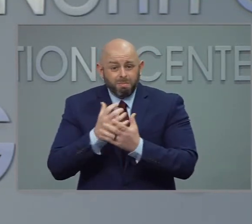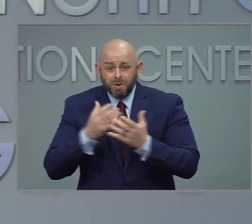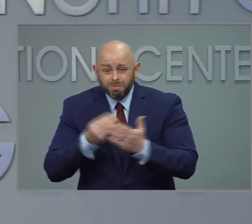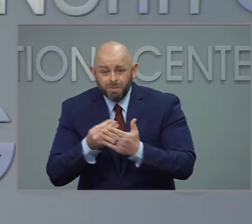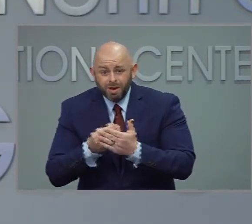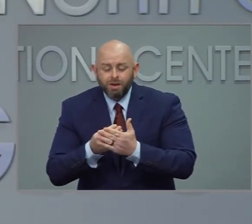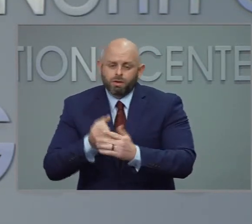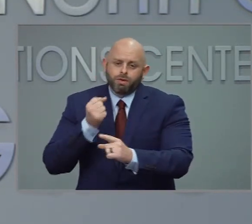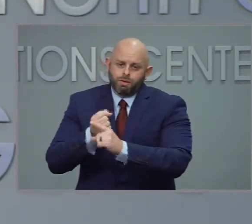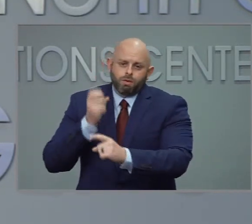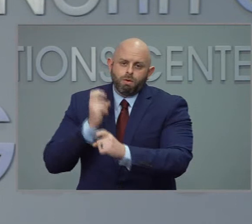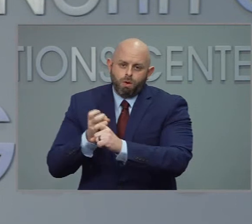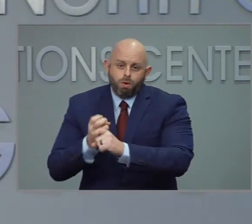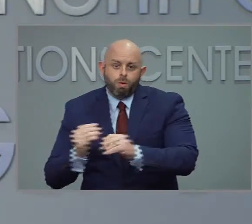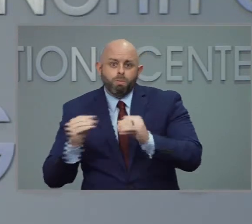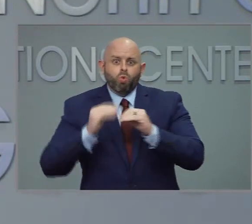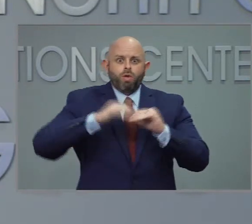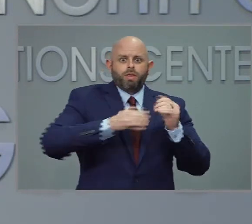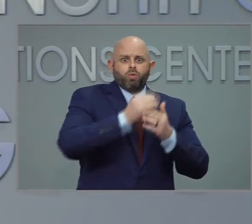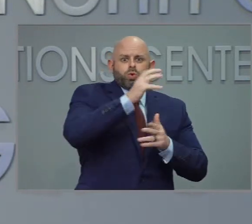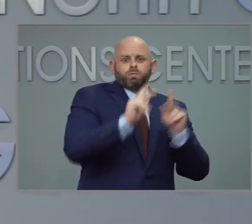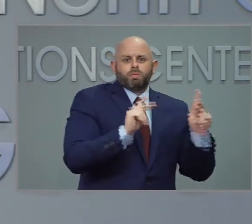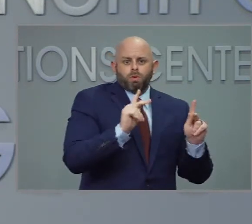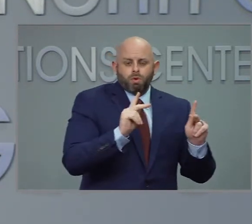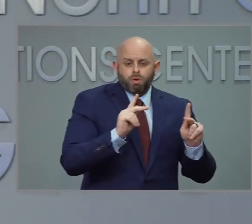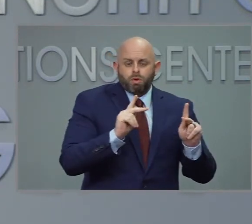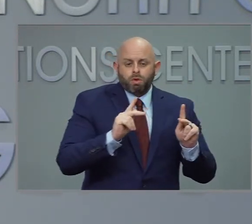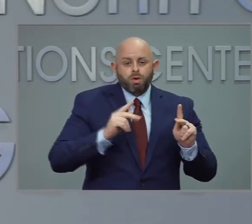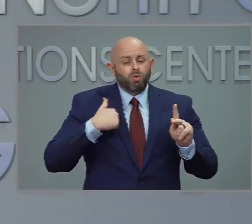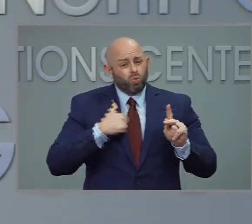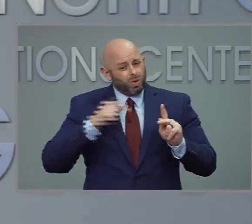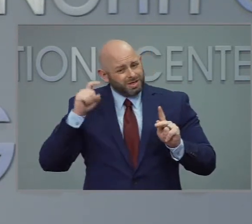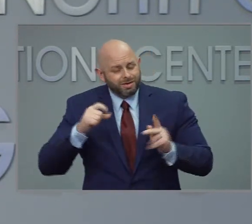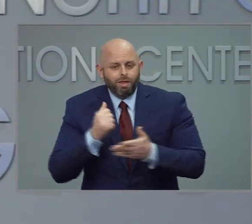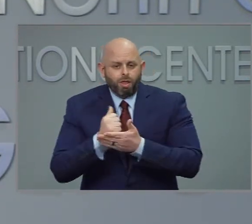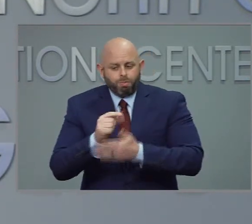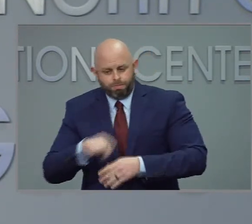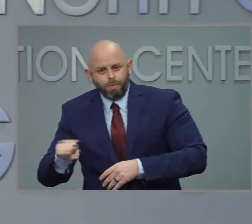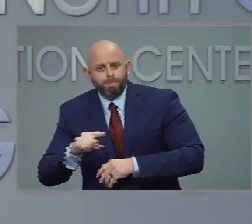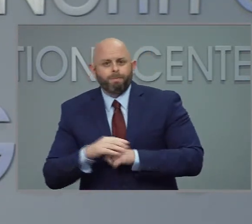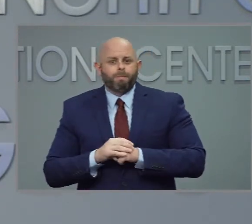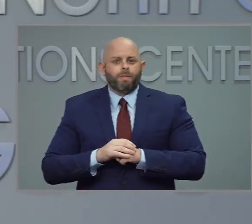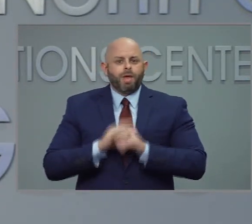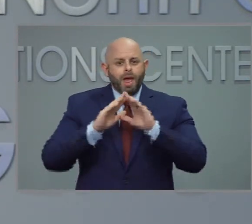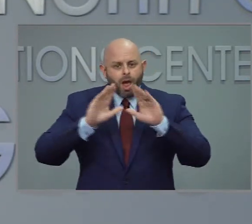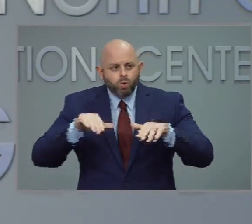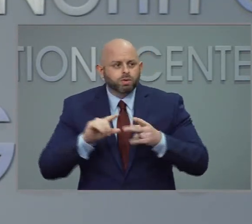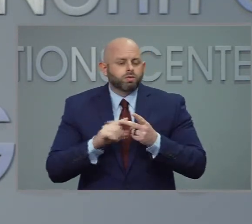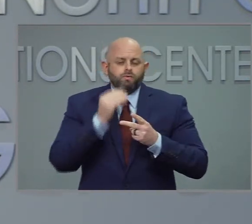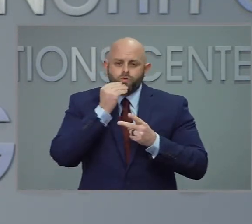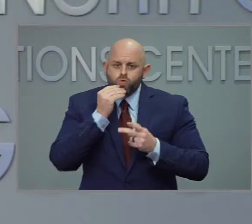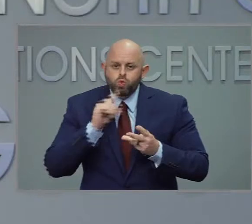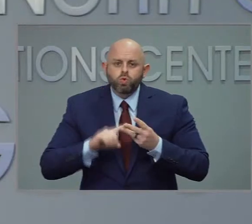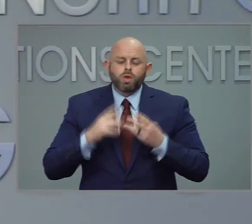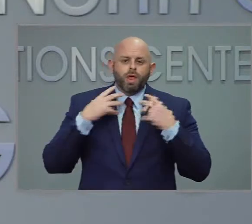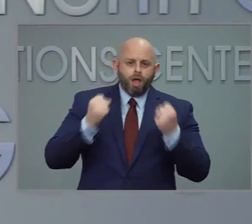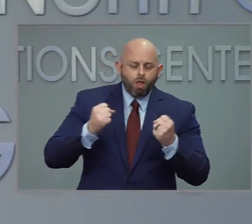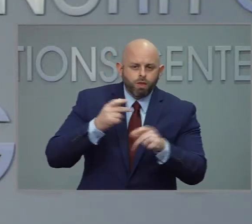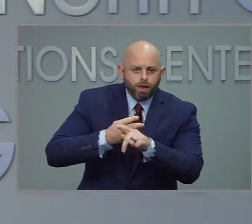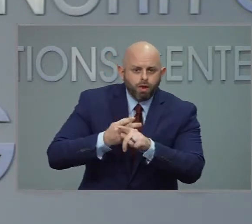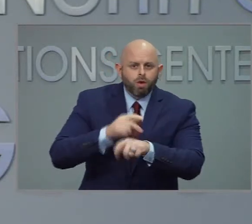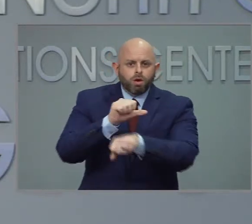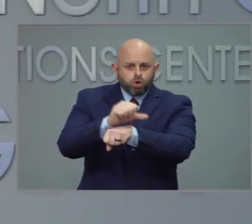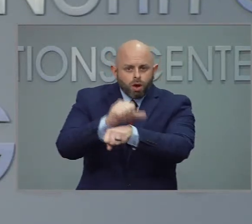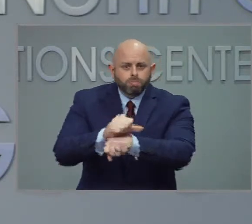top. The needs are stark. Housing, food, employment, health care. Any state